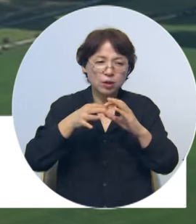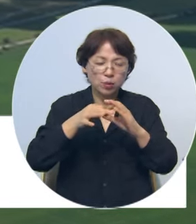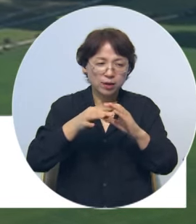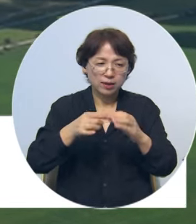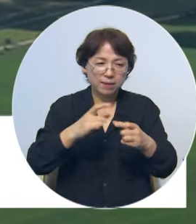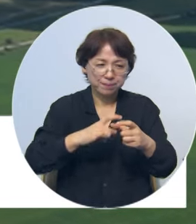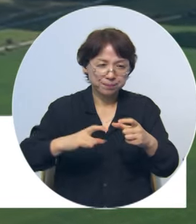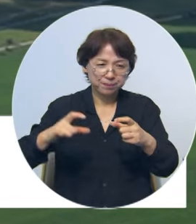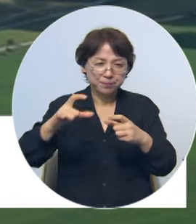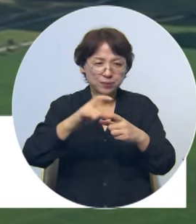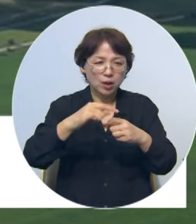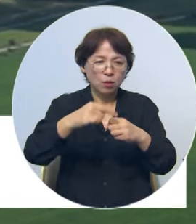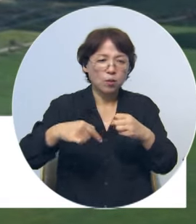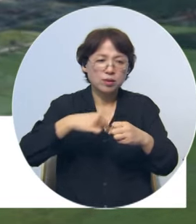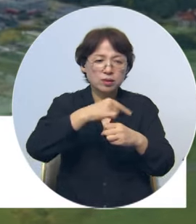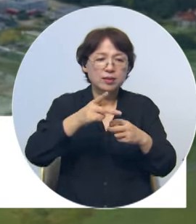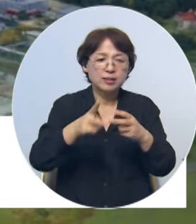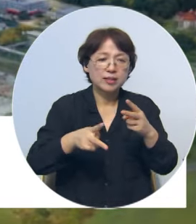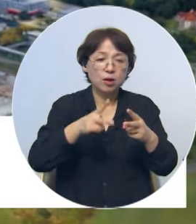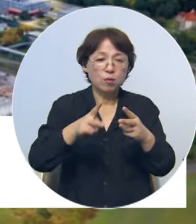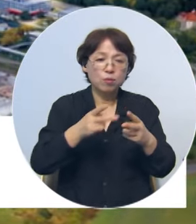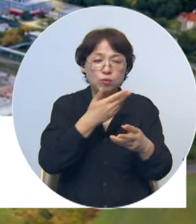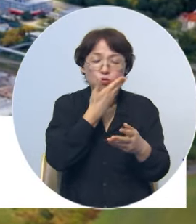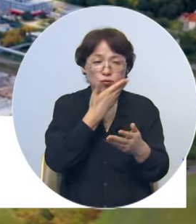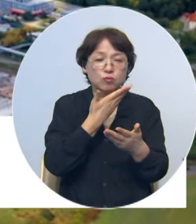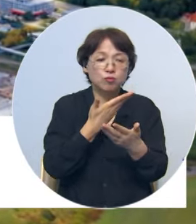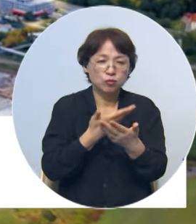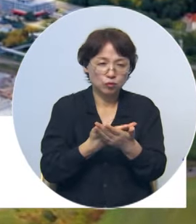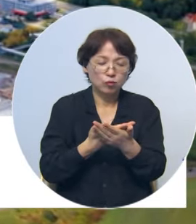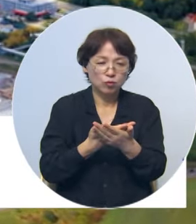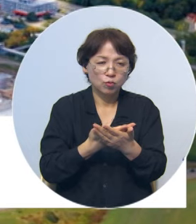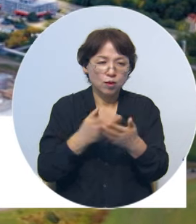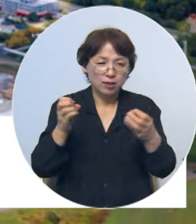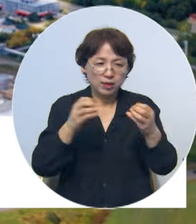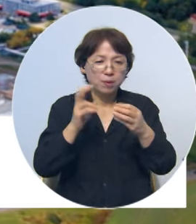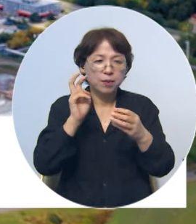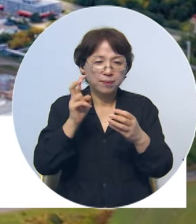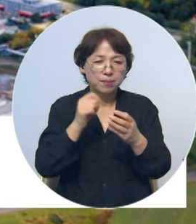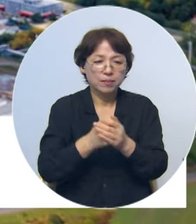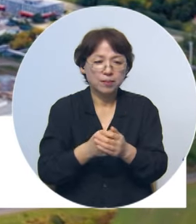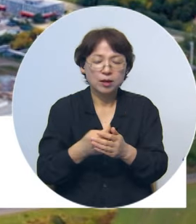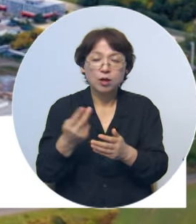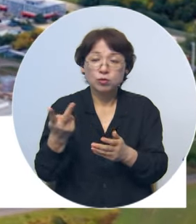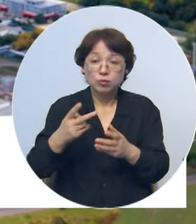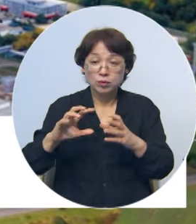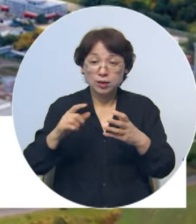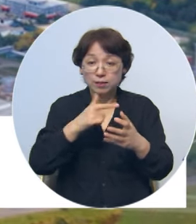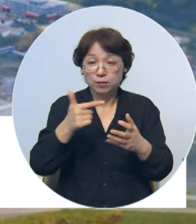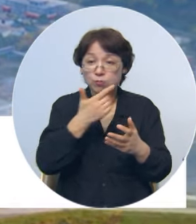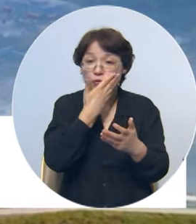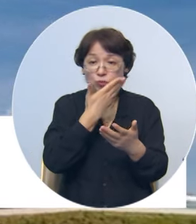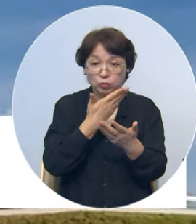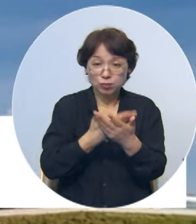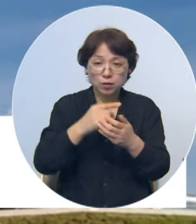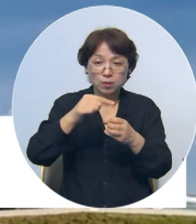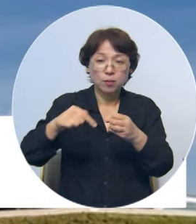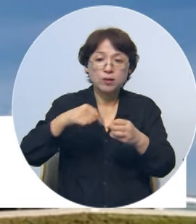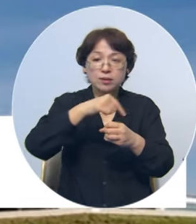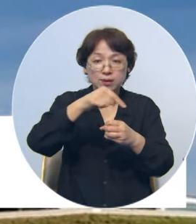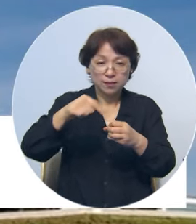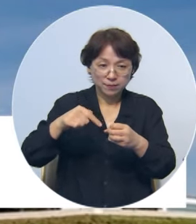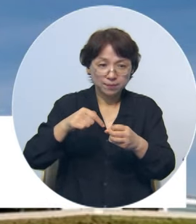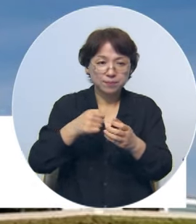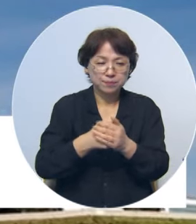actually implement, you know, this nuclear industry project, because this is of utmost importance, not only for you, but as well for